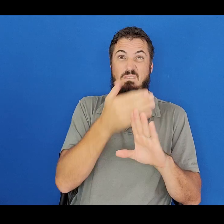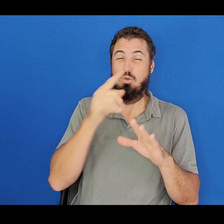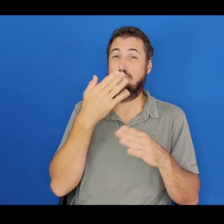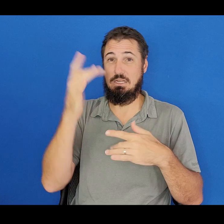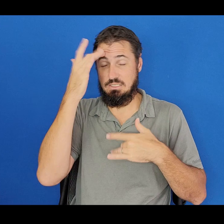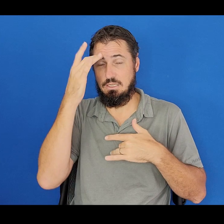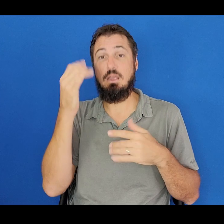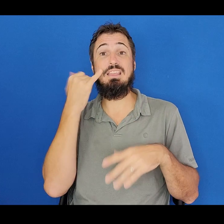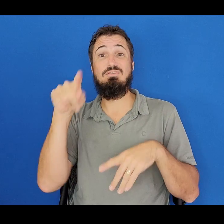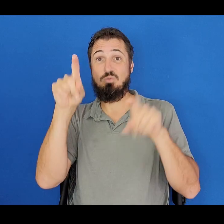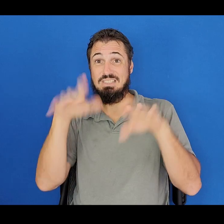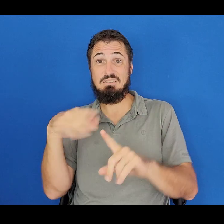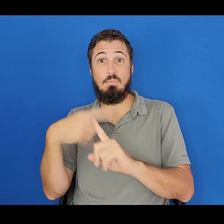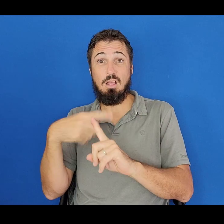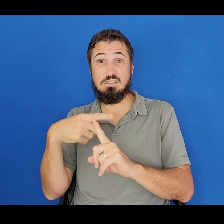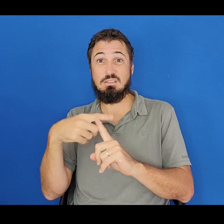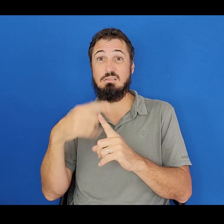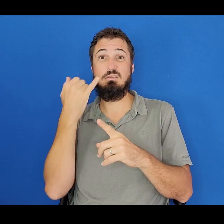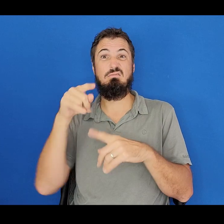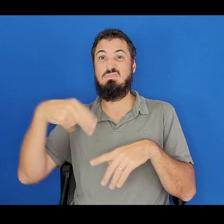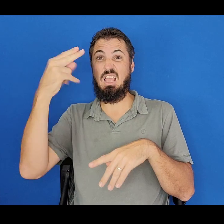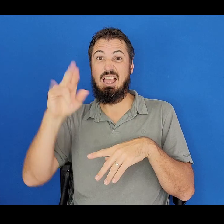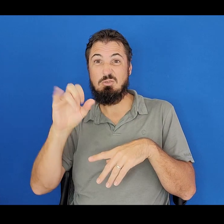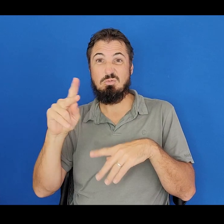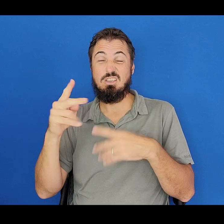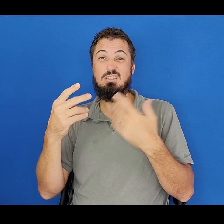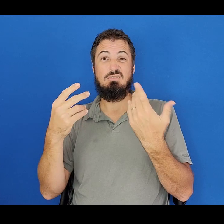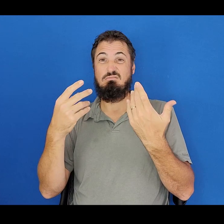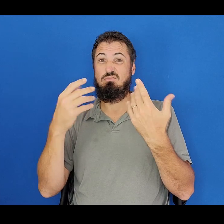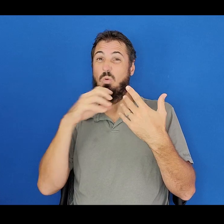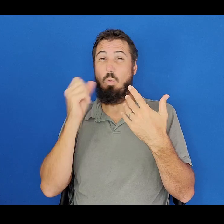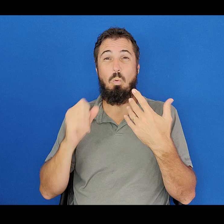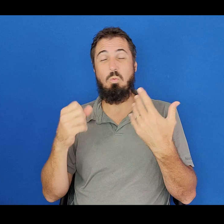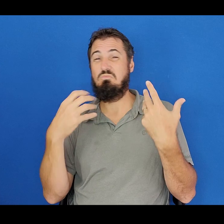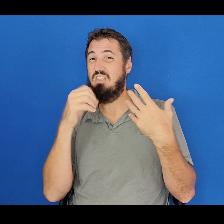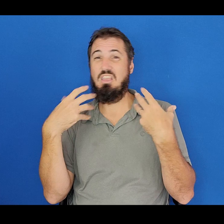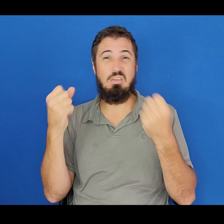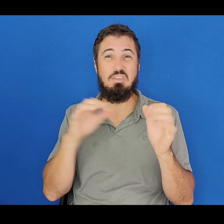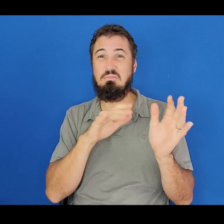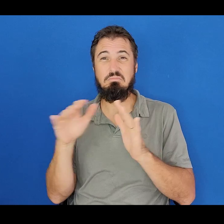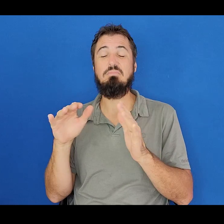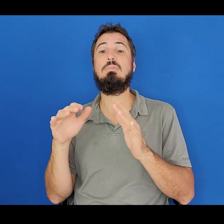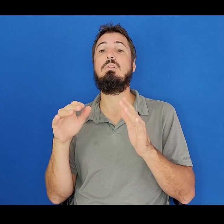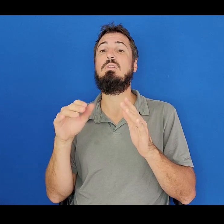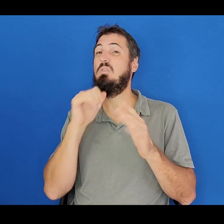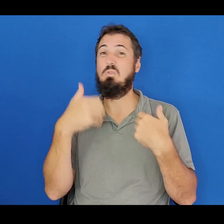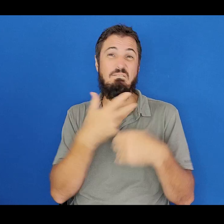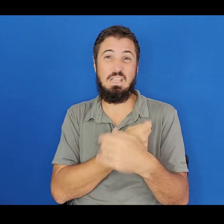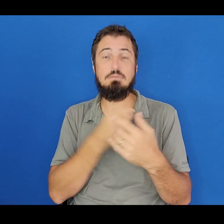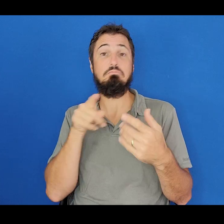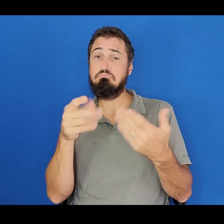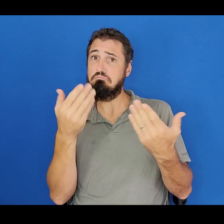with a home test, and are in a higher risk group, or are unvaccinated or haven't had your boosters, talk